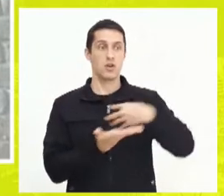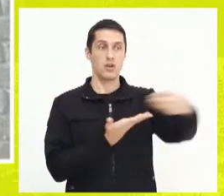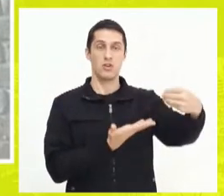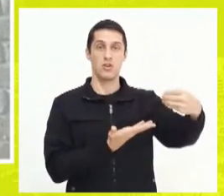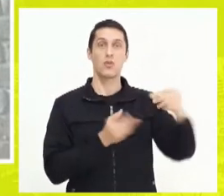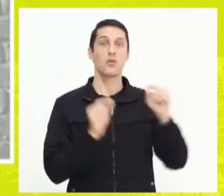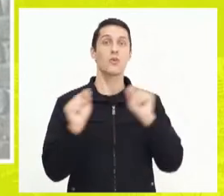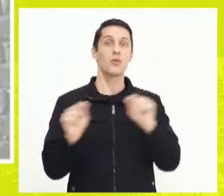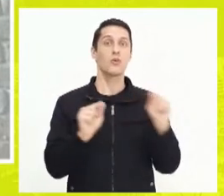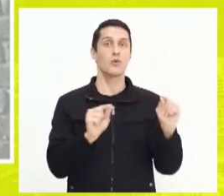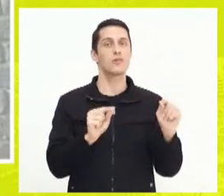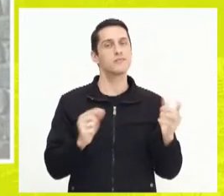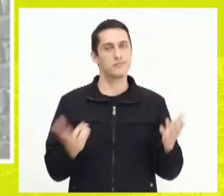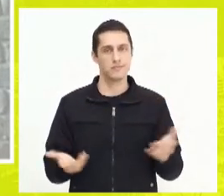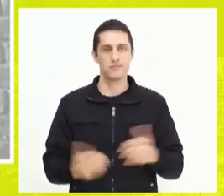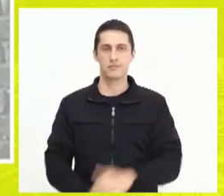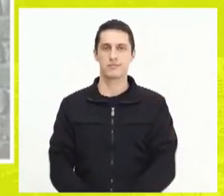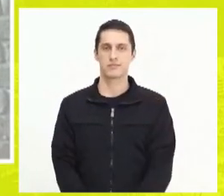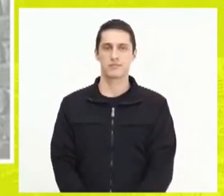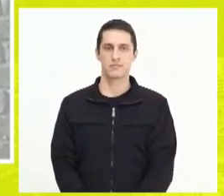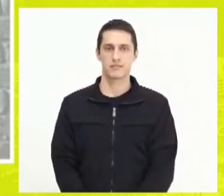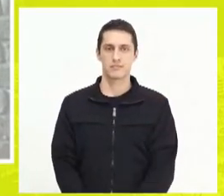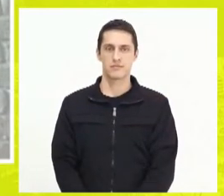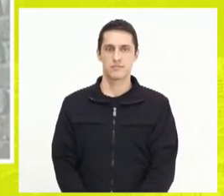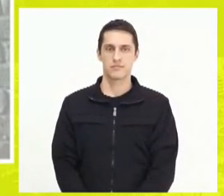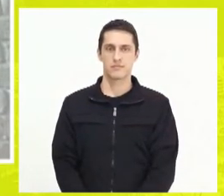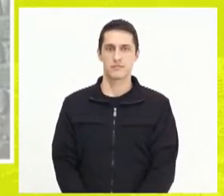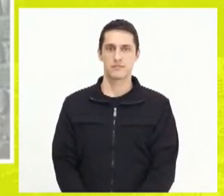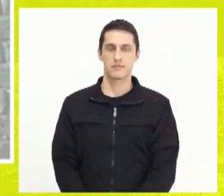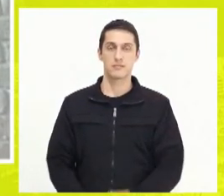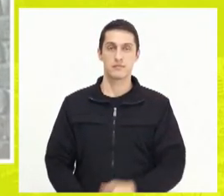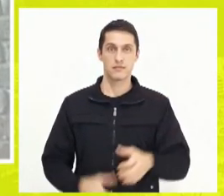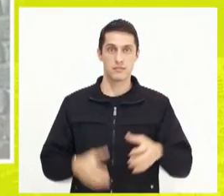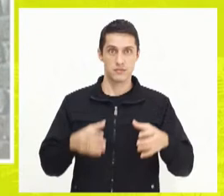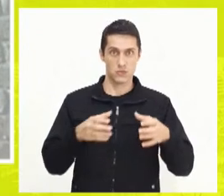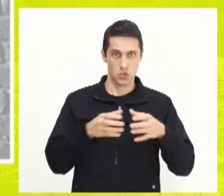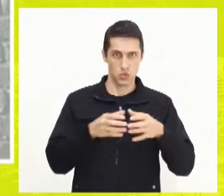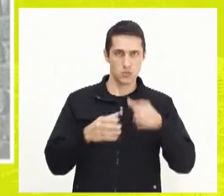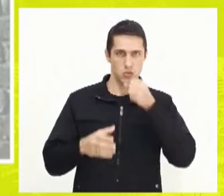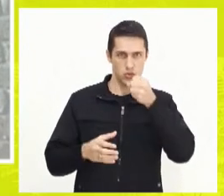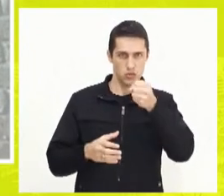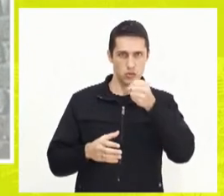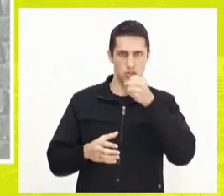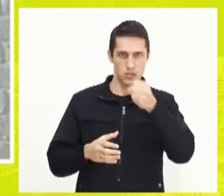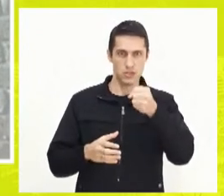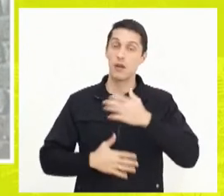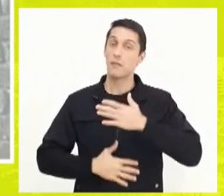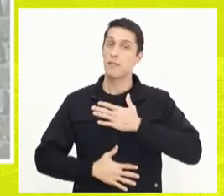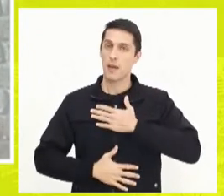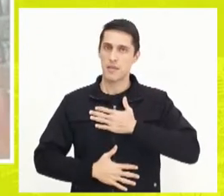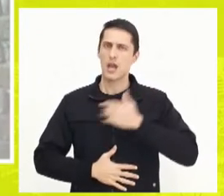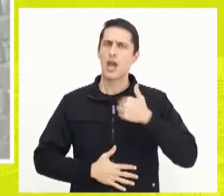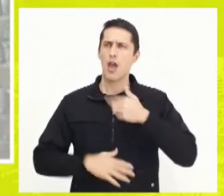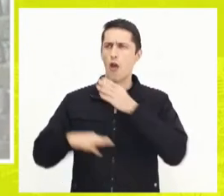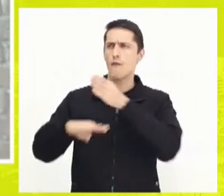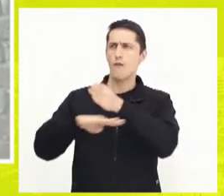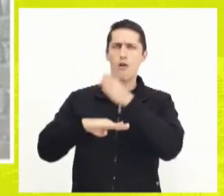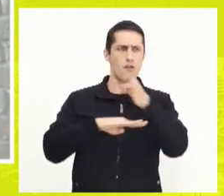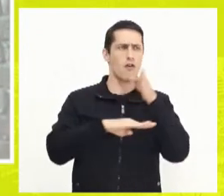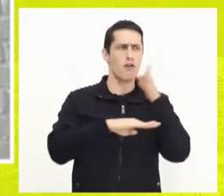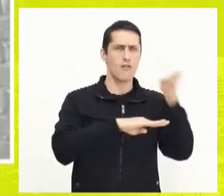me so what i'm saying is that what they what we found out in that survey journalism